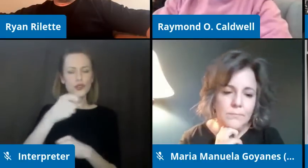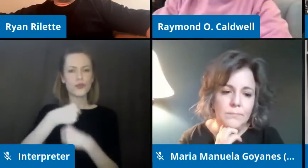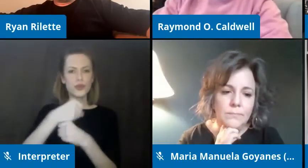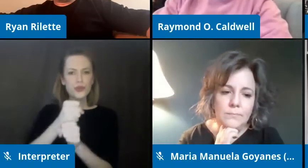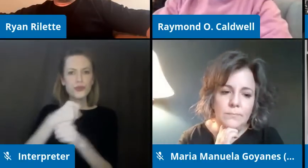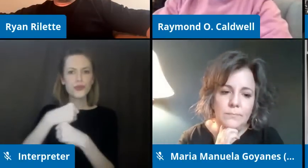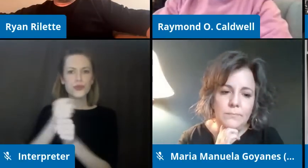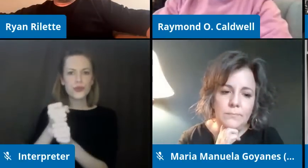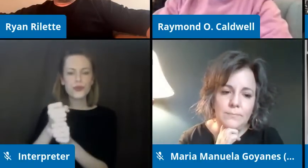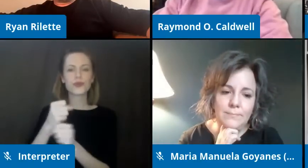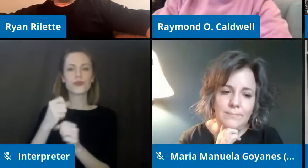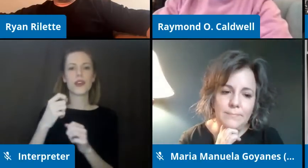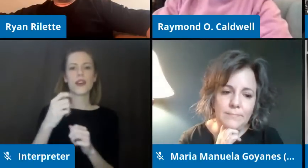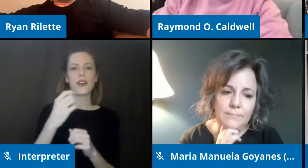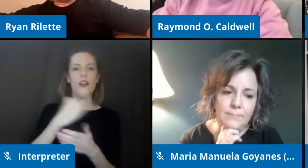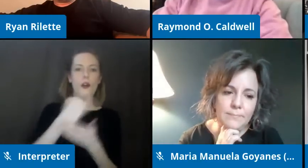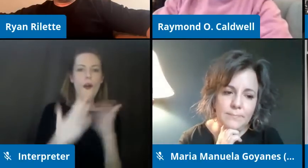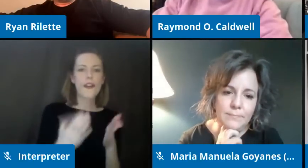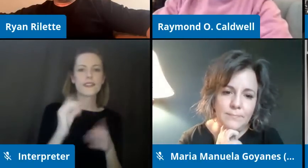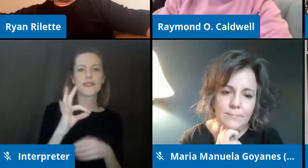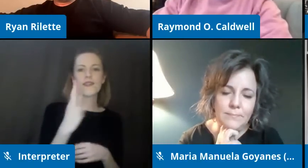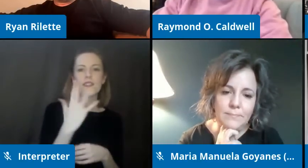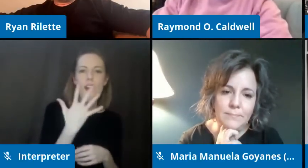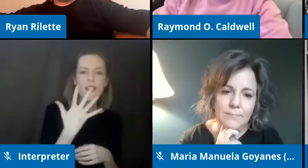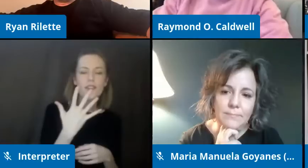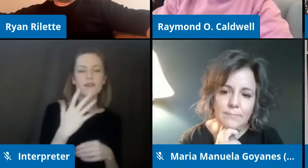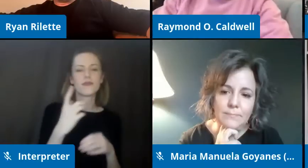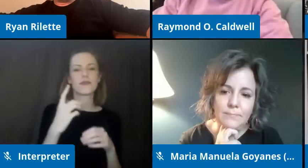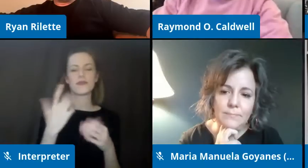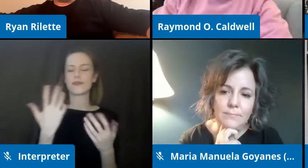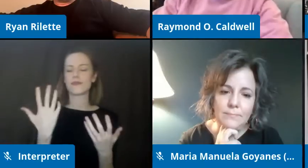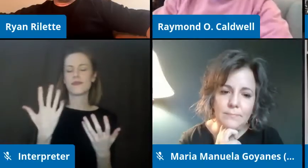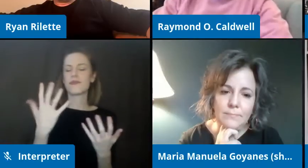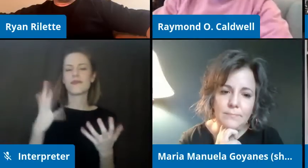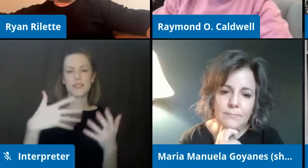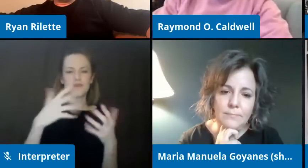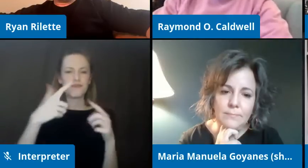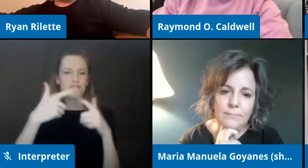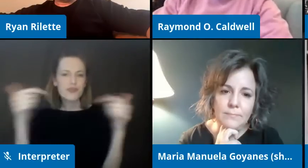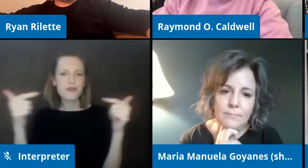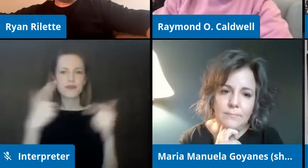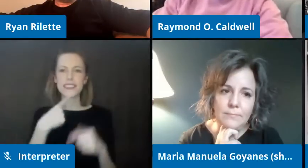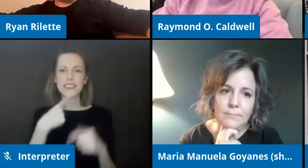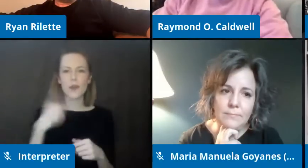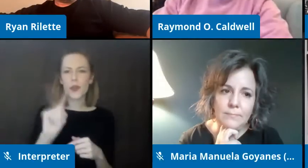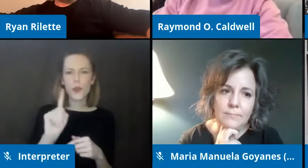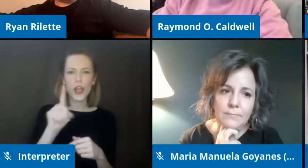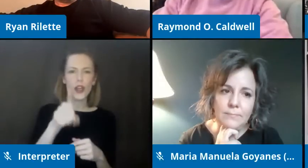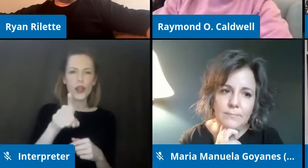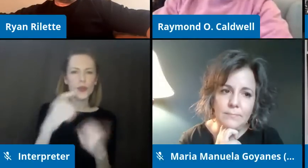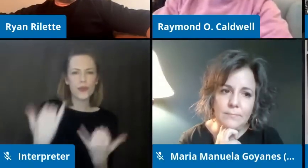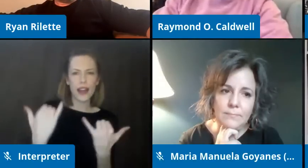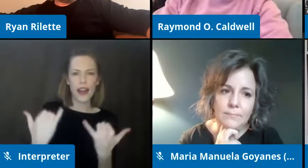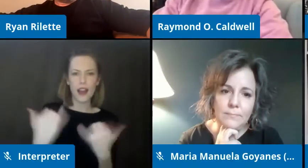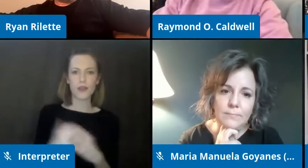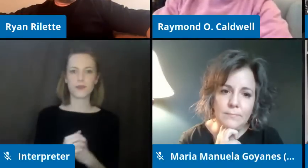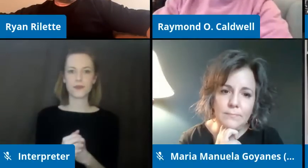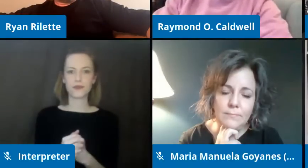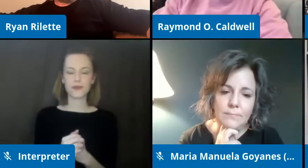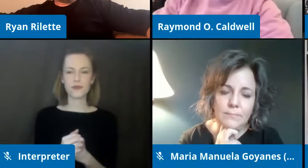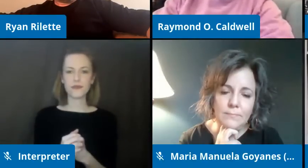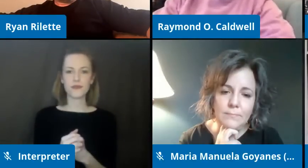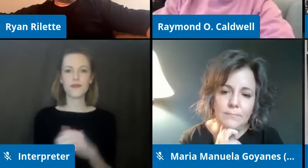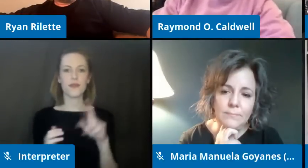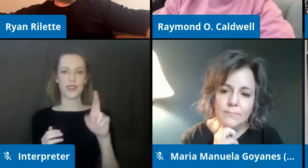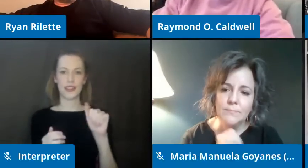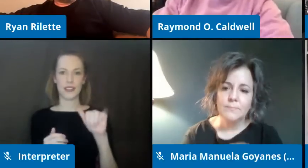of color and others, but tell me where you guys are at the moment. Yeah, so Theater Alliance produces socially conscious, thought-provoking work